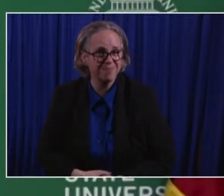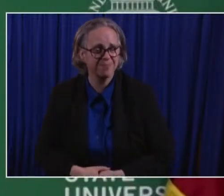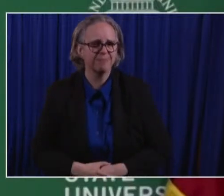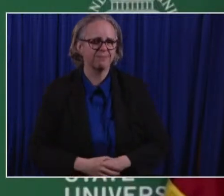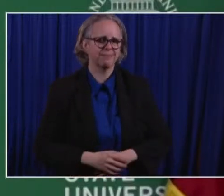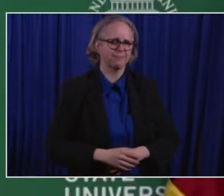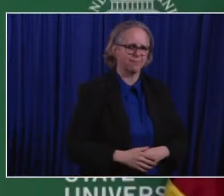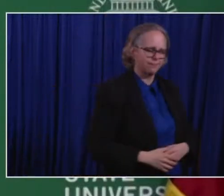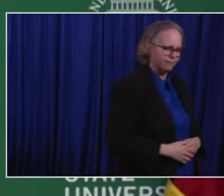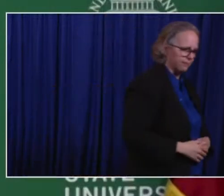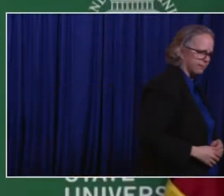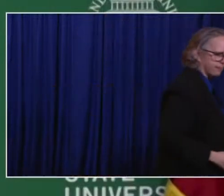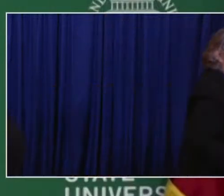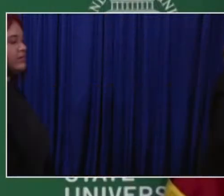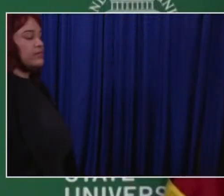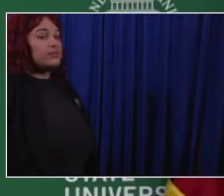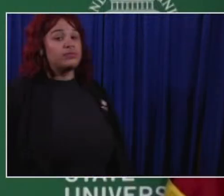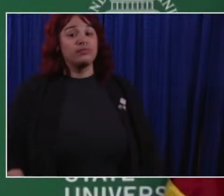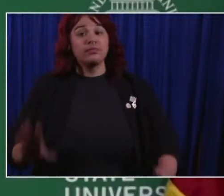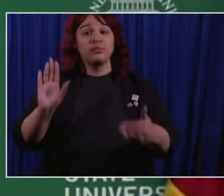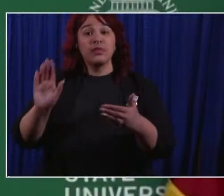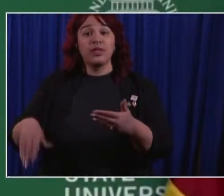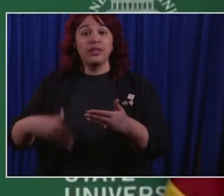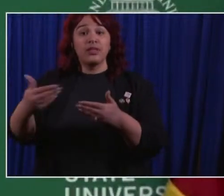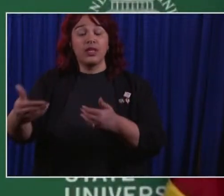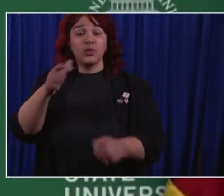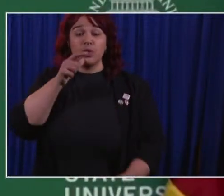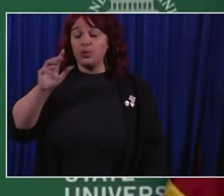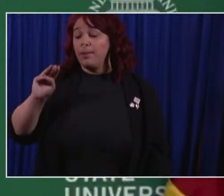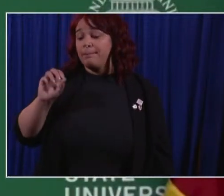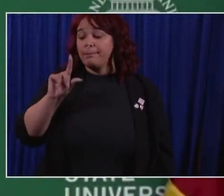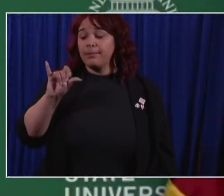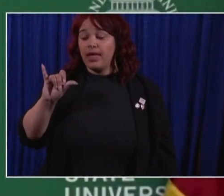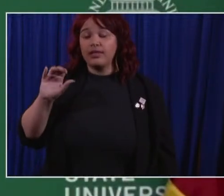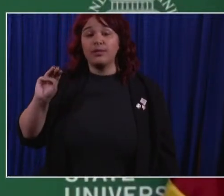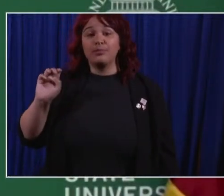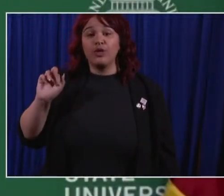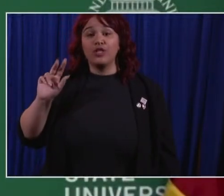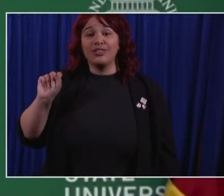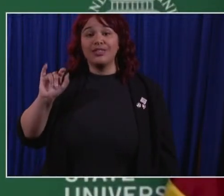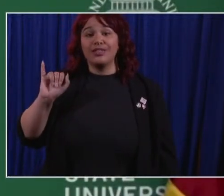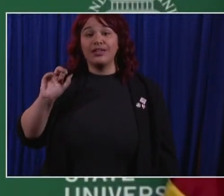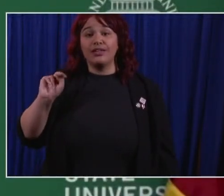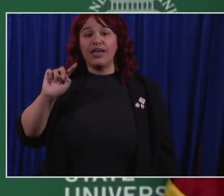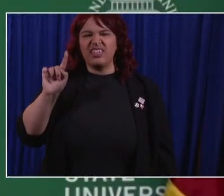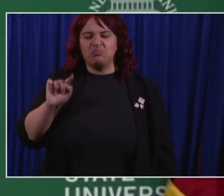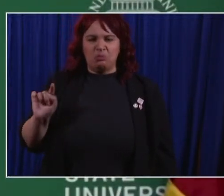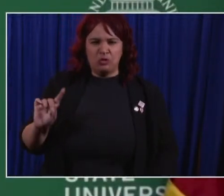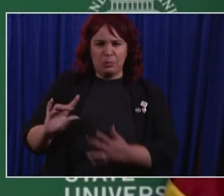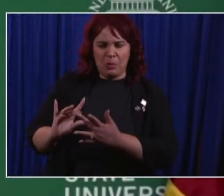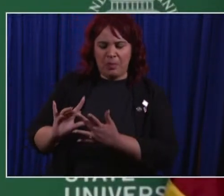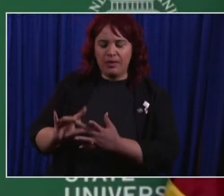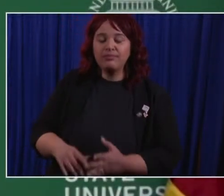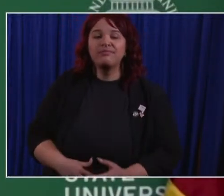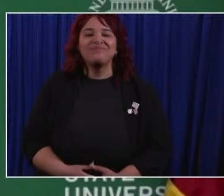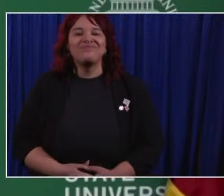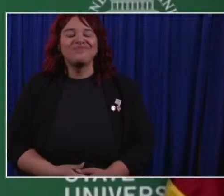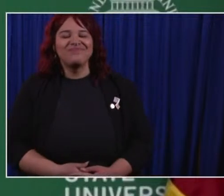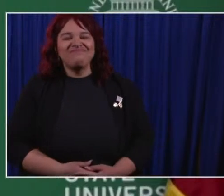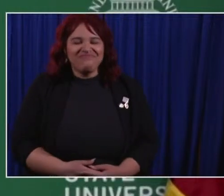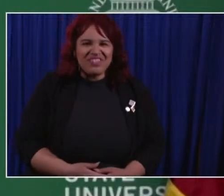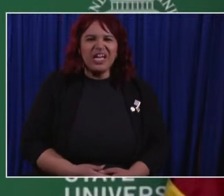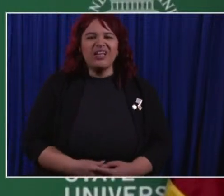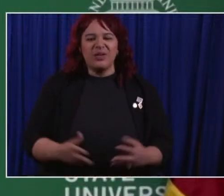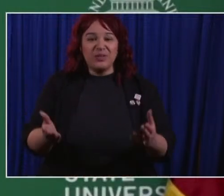Next question online is from Molly Martinez at Spectrum News. Hi, Governor. My question is, it seems like we're quickly approaching,